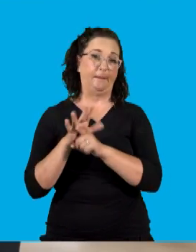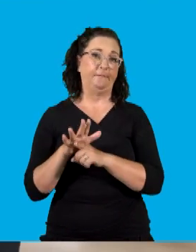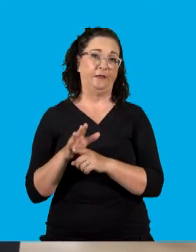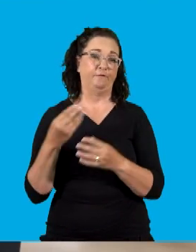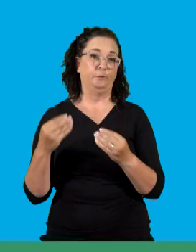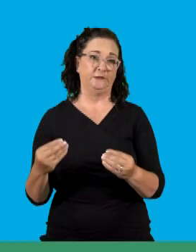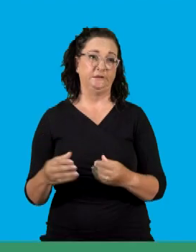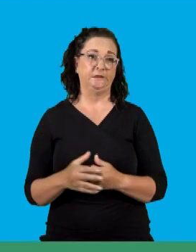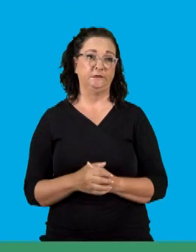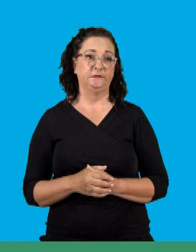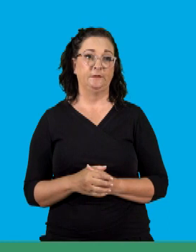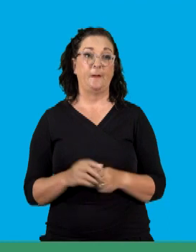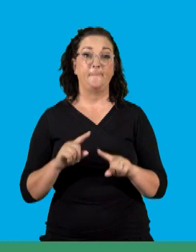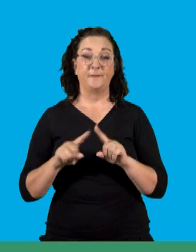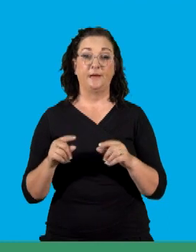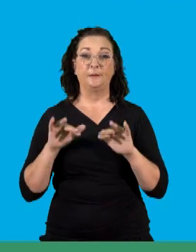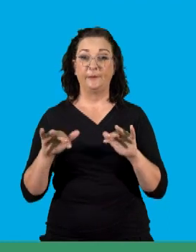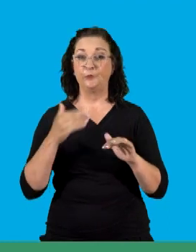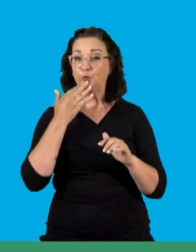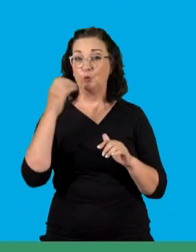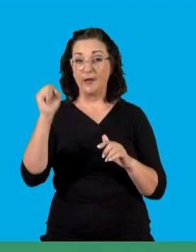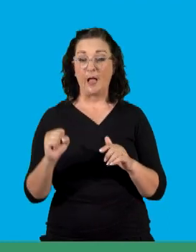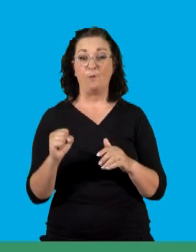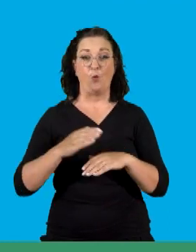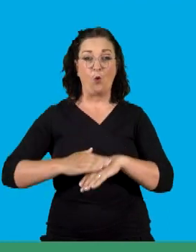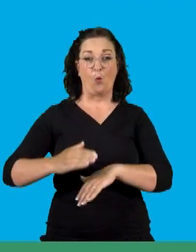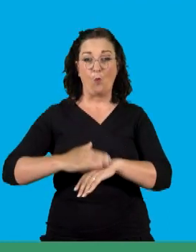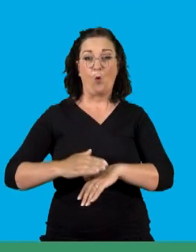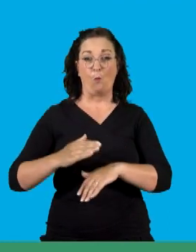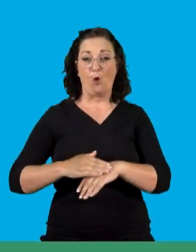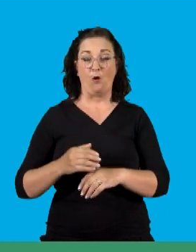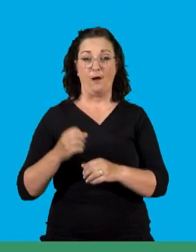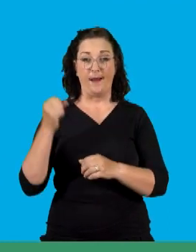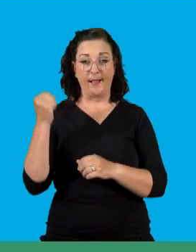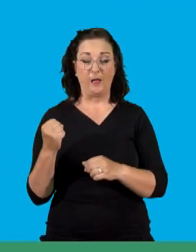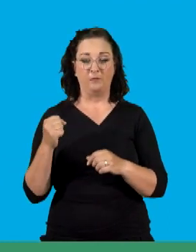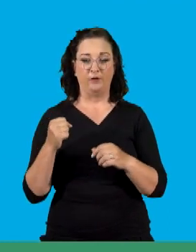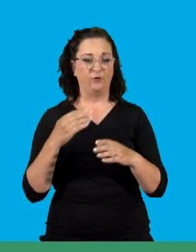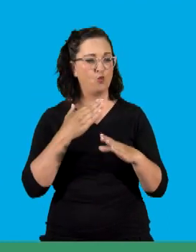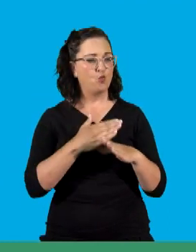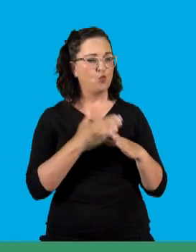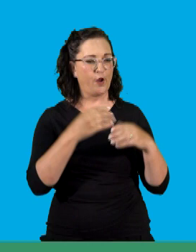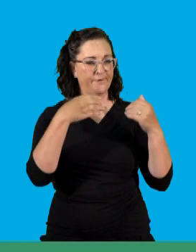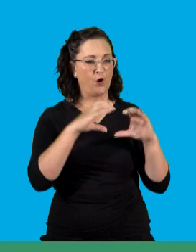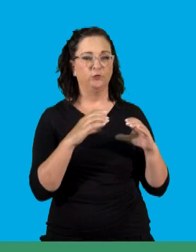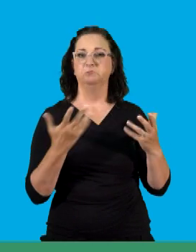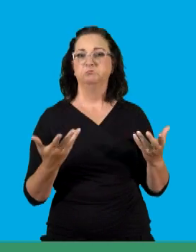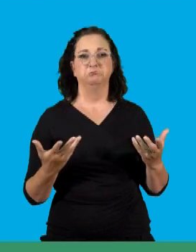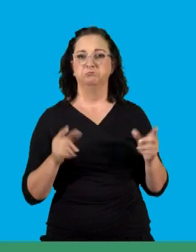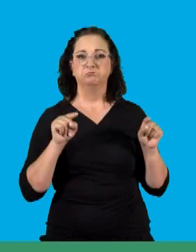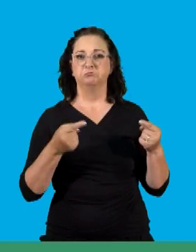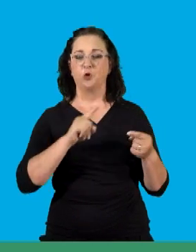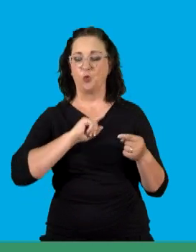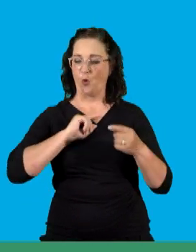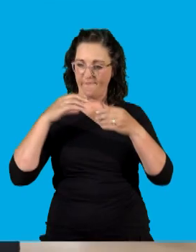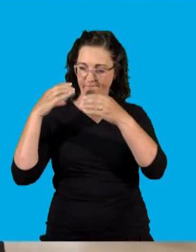impact of gambling. Compulsive gamblers cannot focus on work while preoccupied